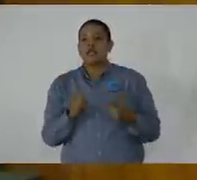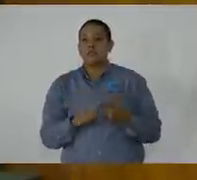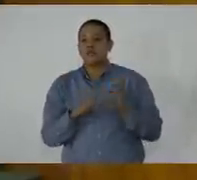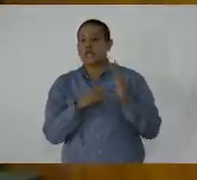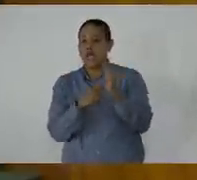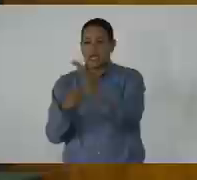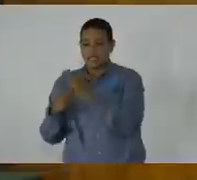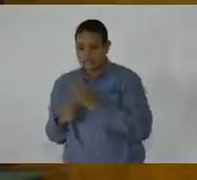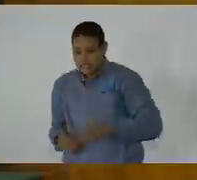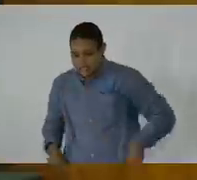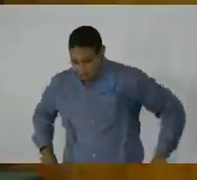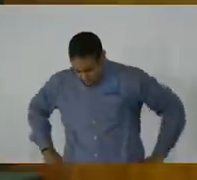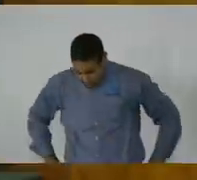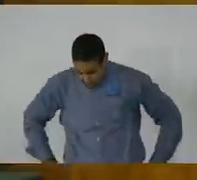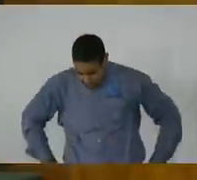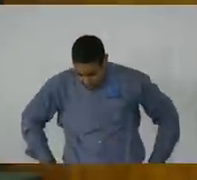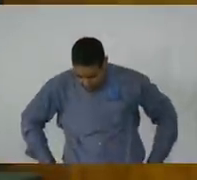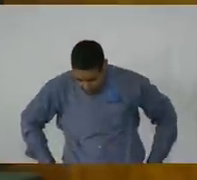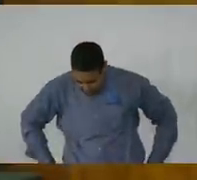exhibition.